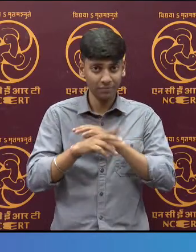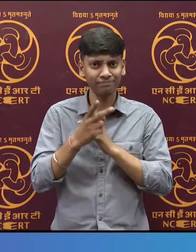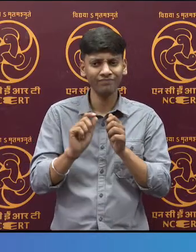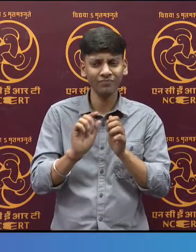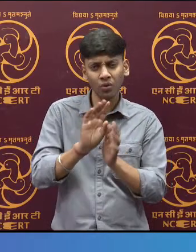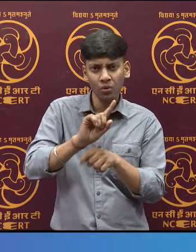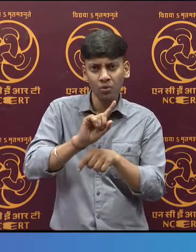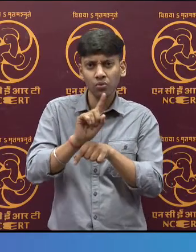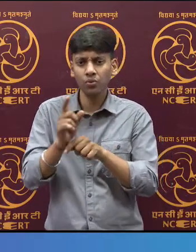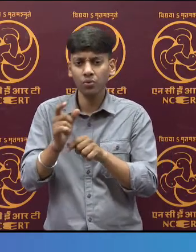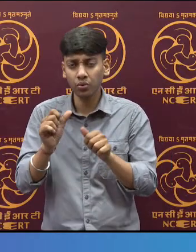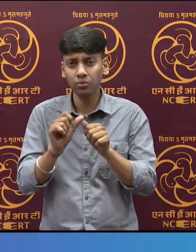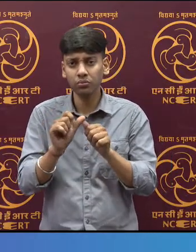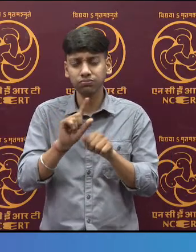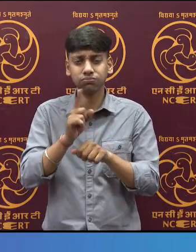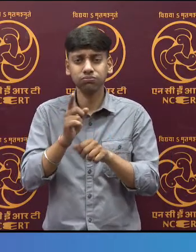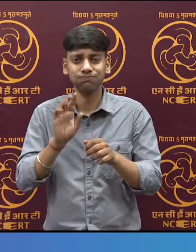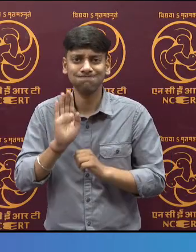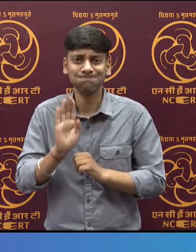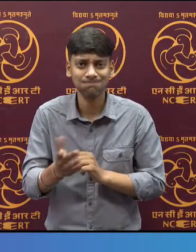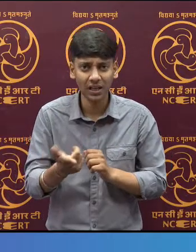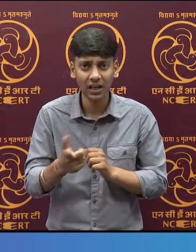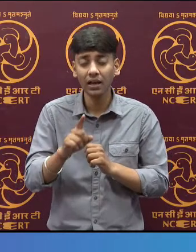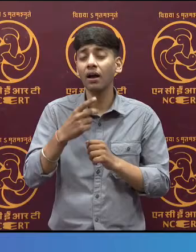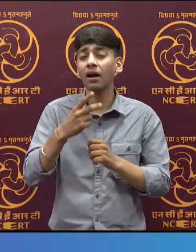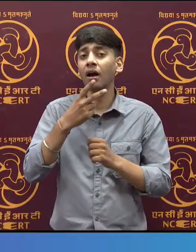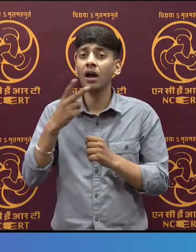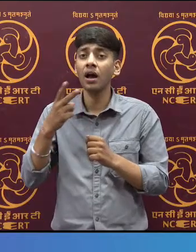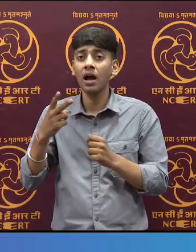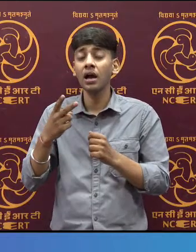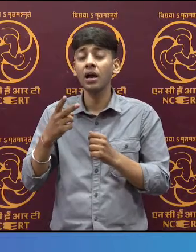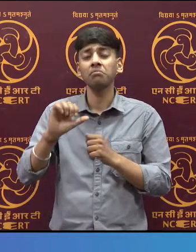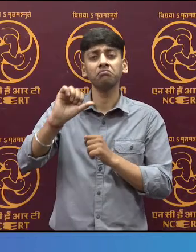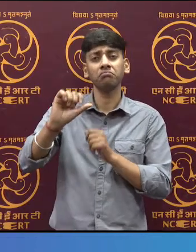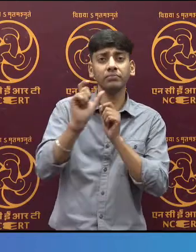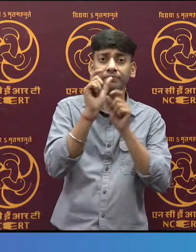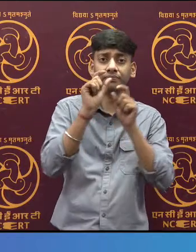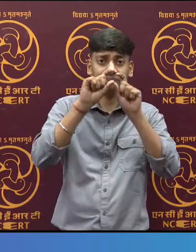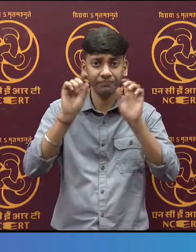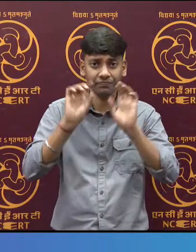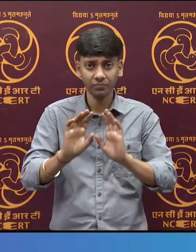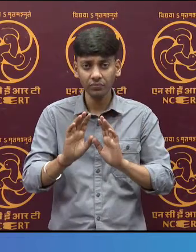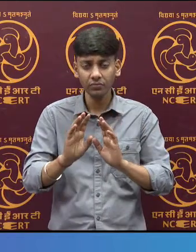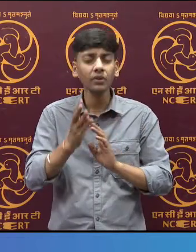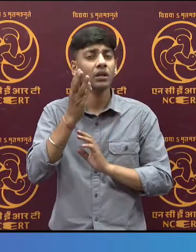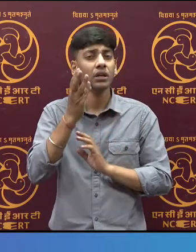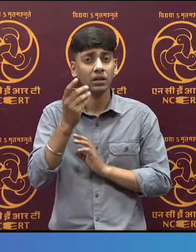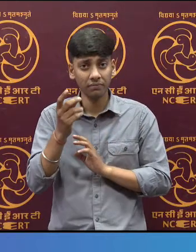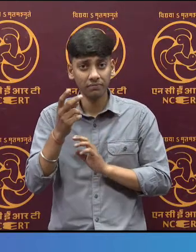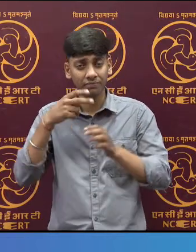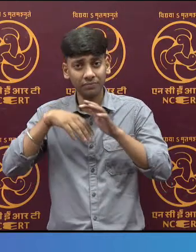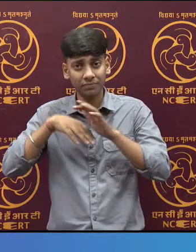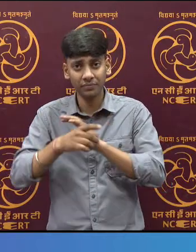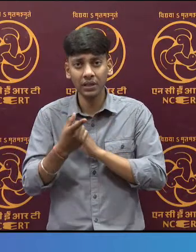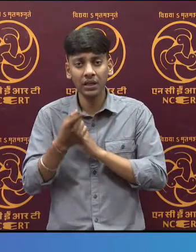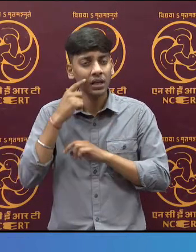due to gravity is 9.8 meters per second square. Okay. And for calculation purpose, to make the calculations